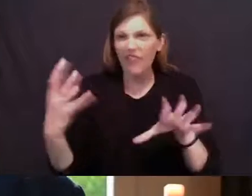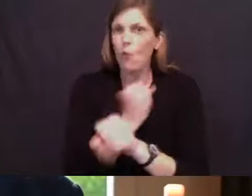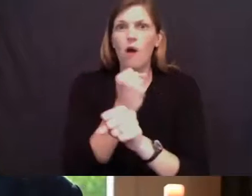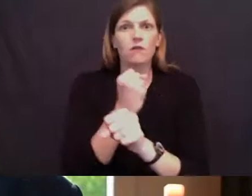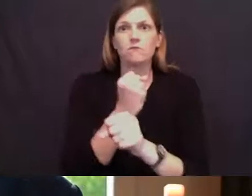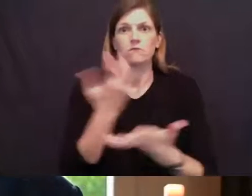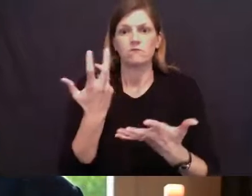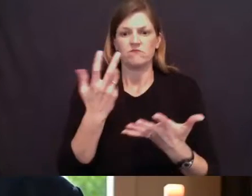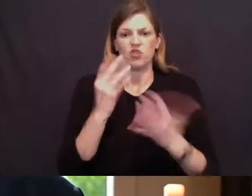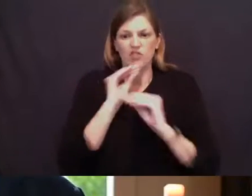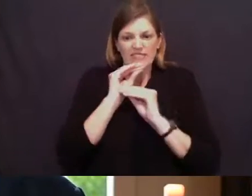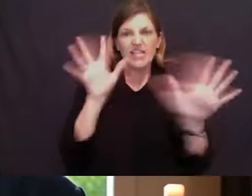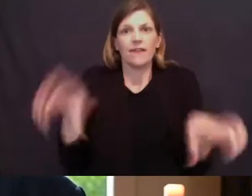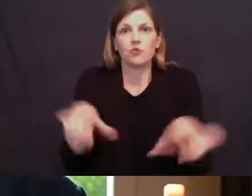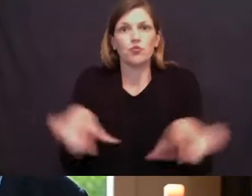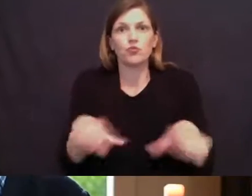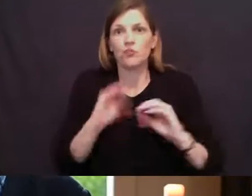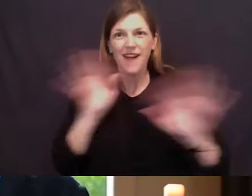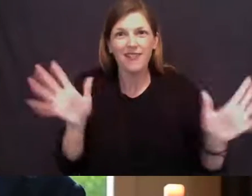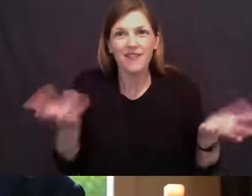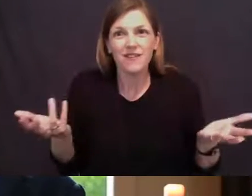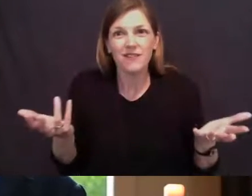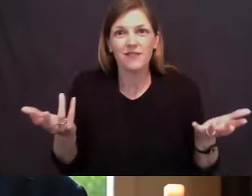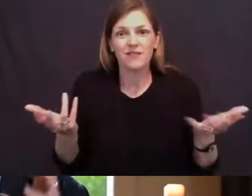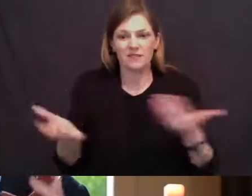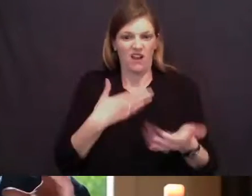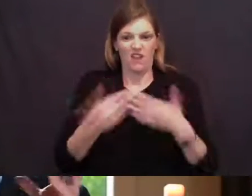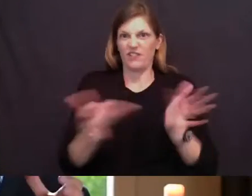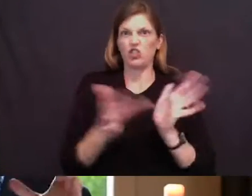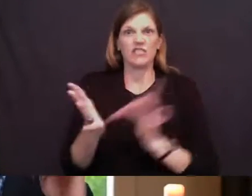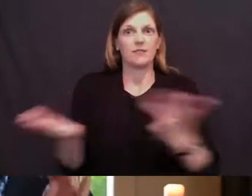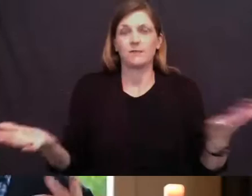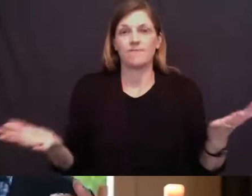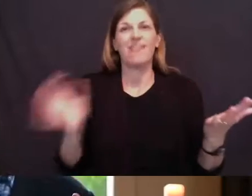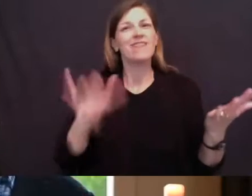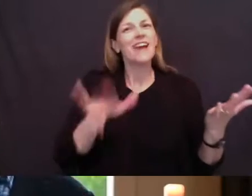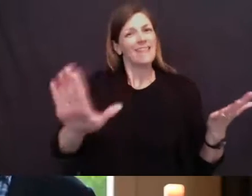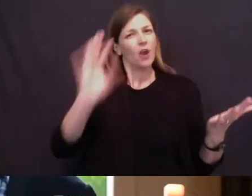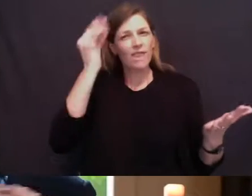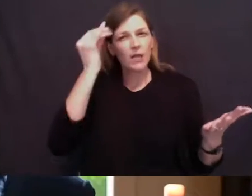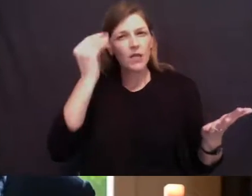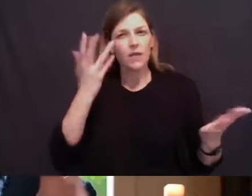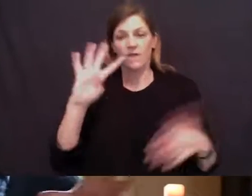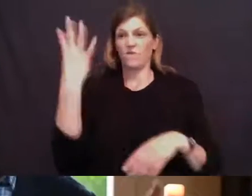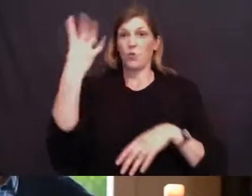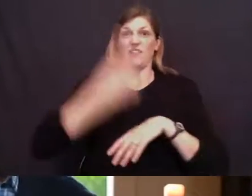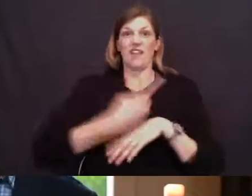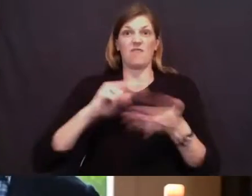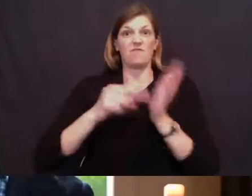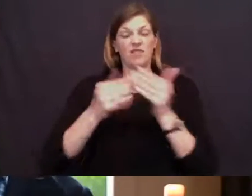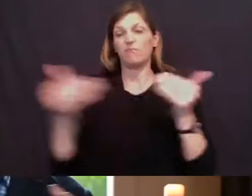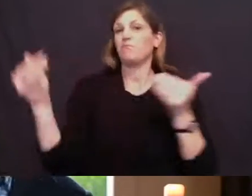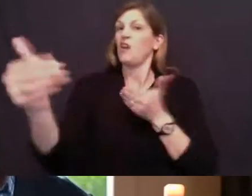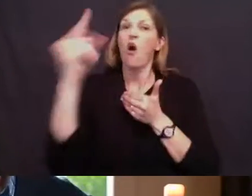that can be done. Not even Jesus. Like, this is the thought. The fourth day is beyond hope.